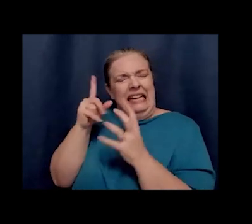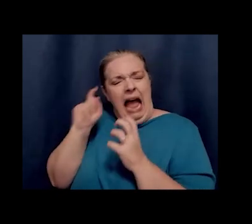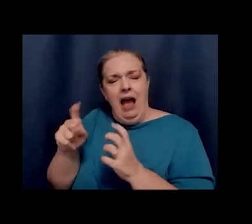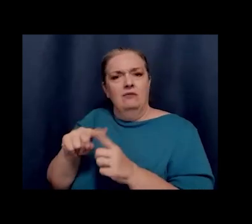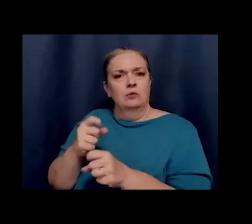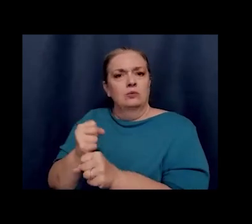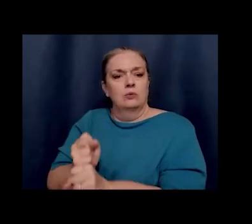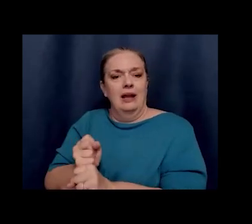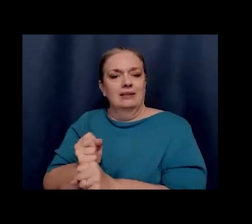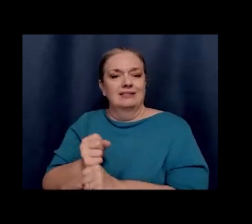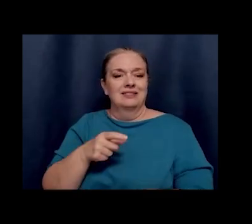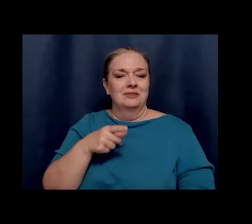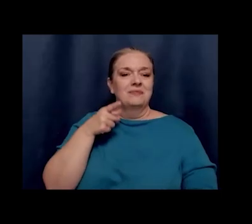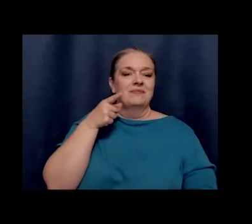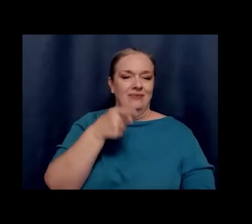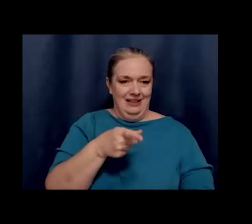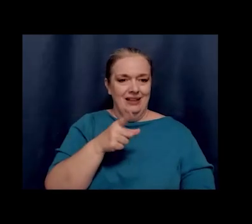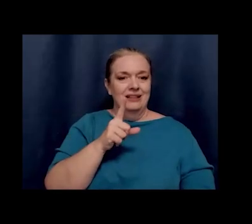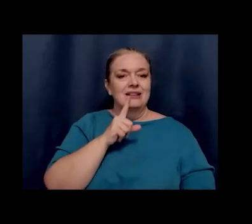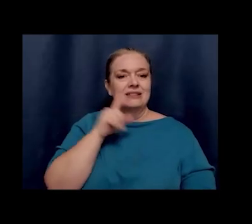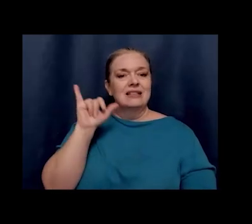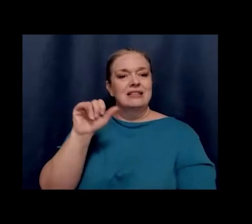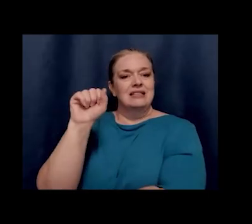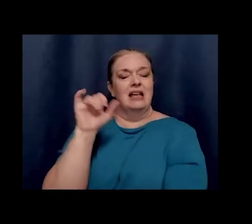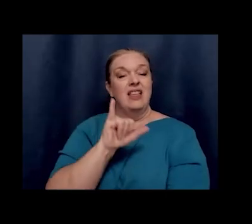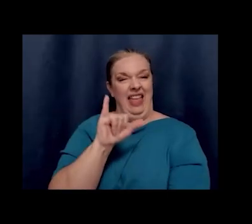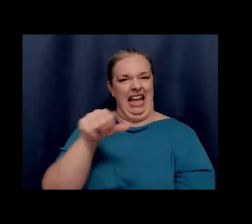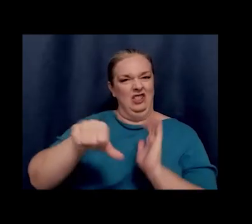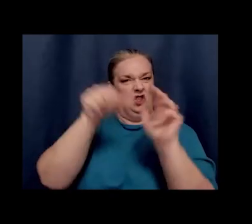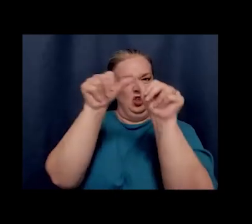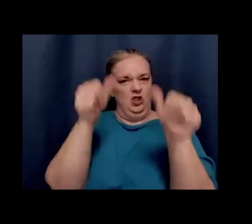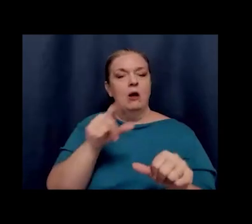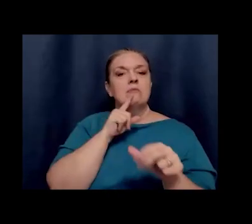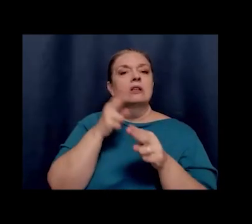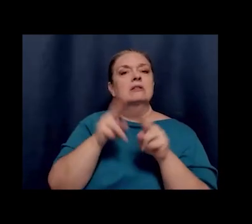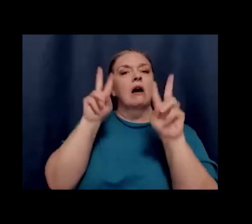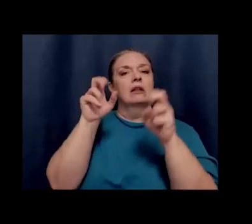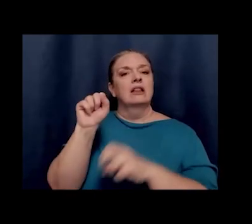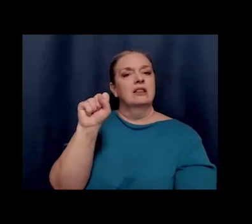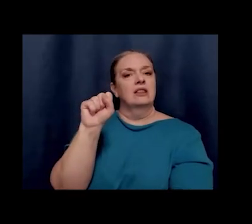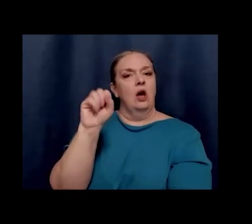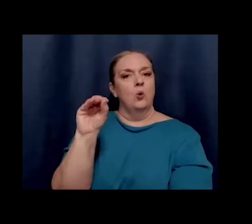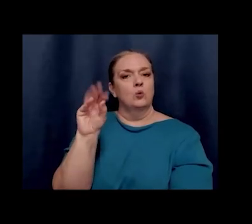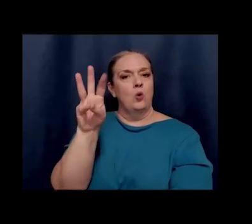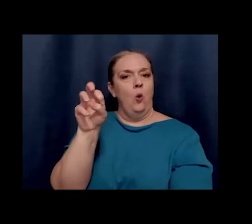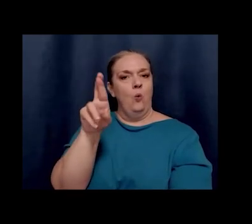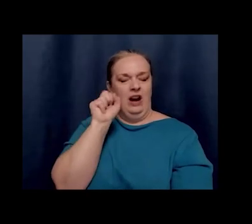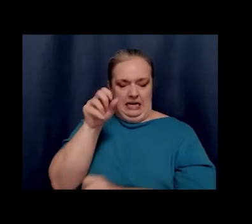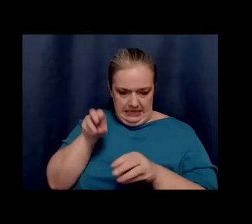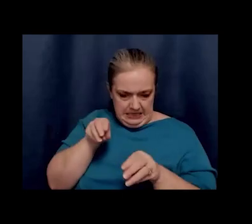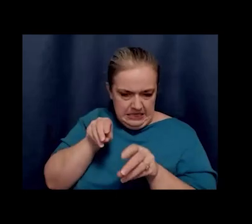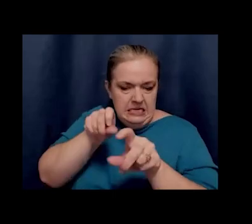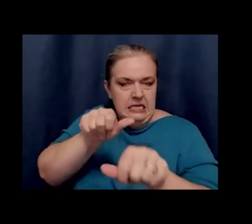this is the sower, a male figure sowing the seeds of his future, a self-determination allegory which served as